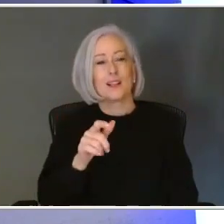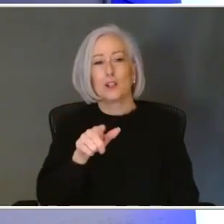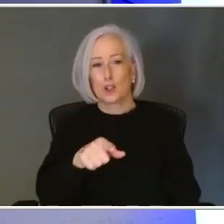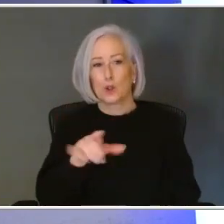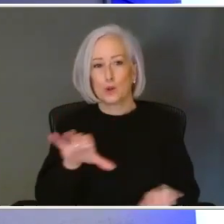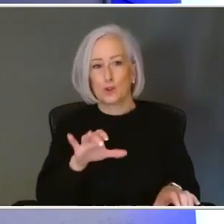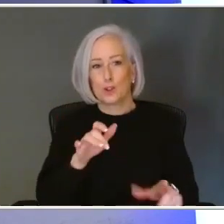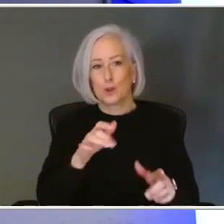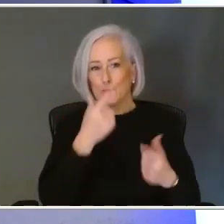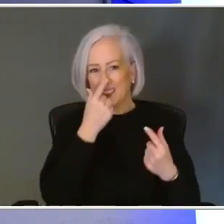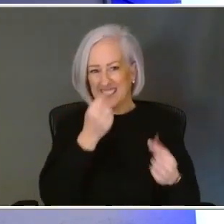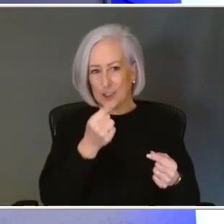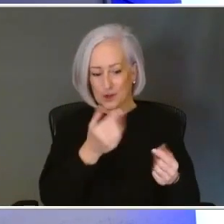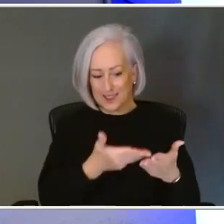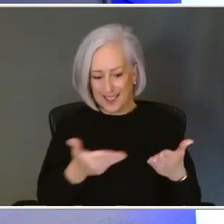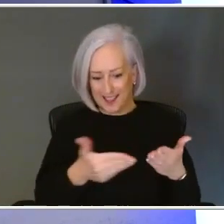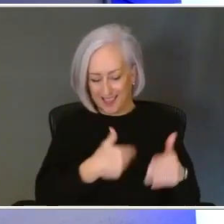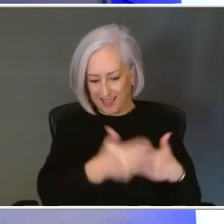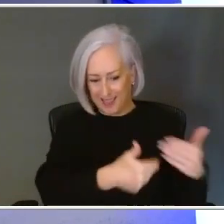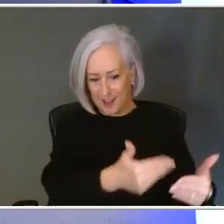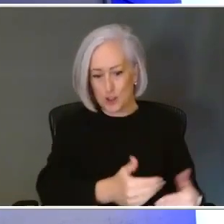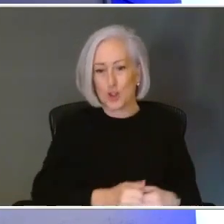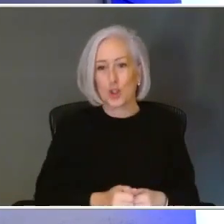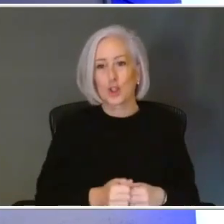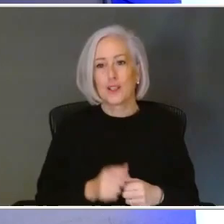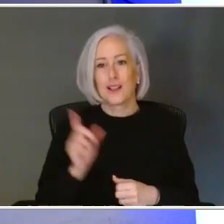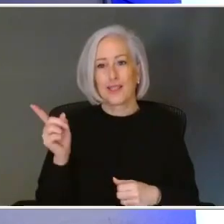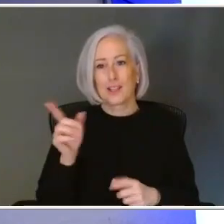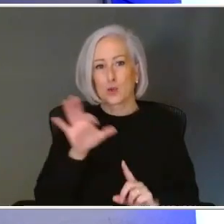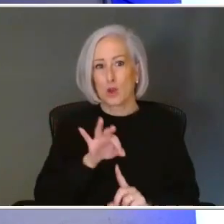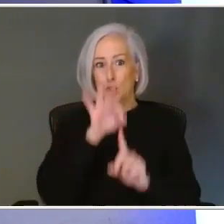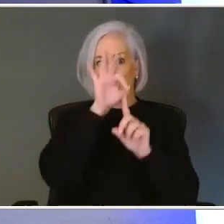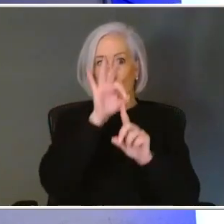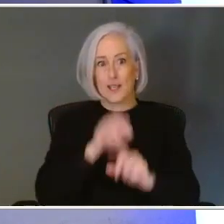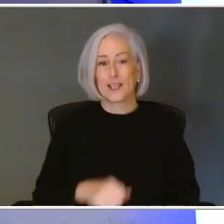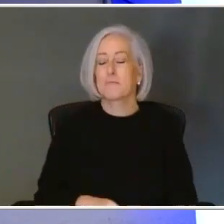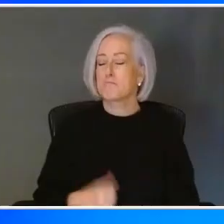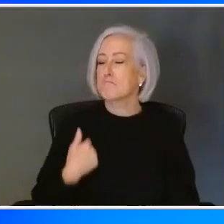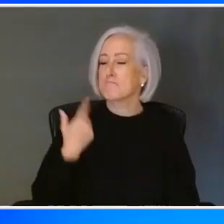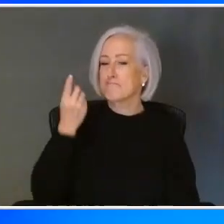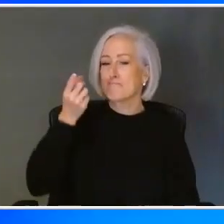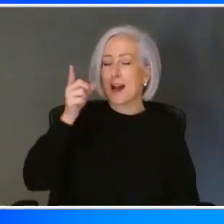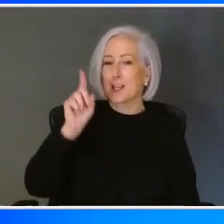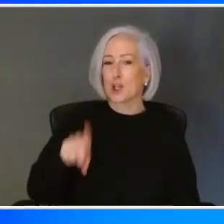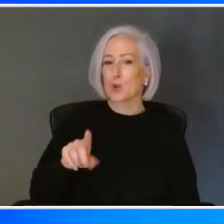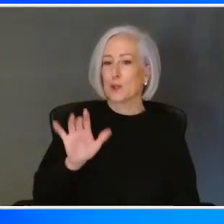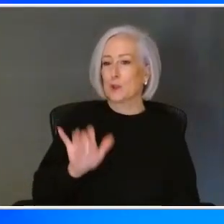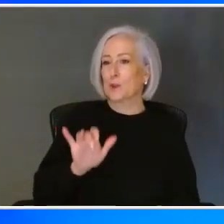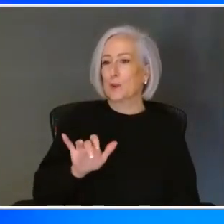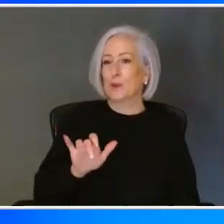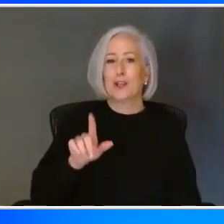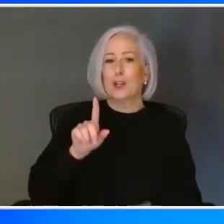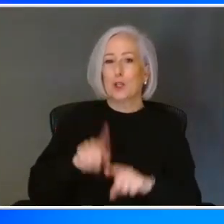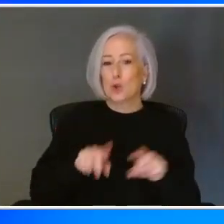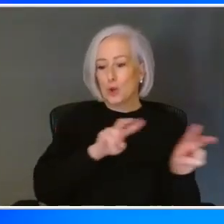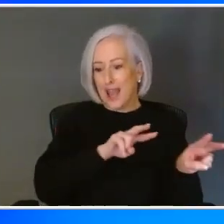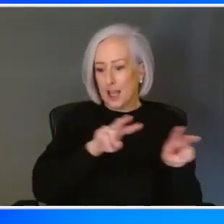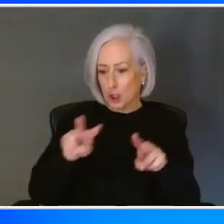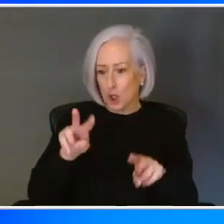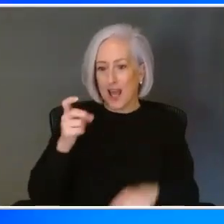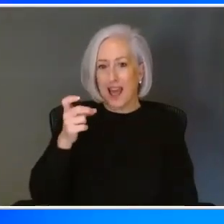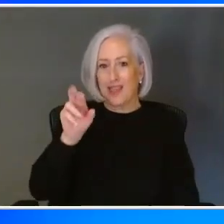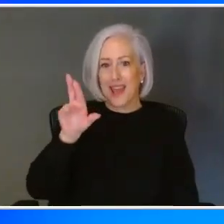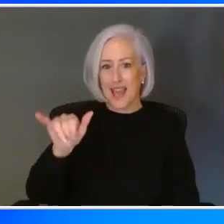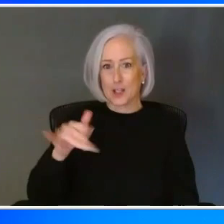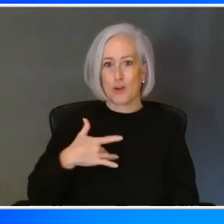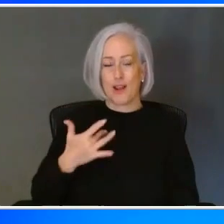Yeah. But this one's quite unique. I agree. This is very striking. You can't look at that X-ray and not be impressed.